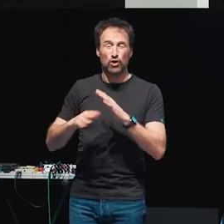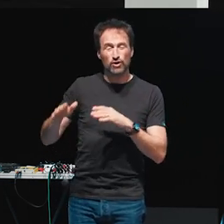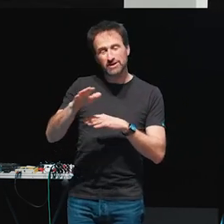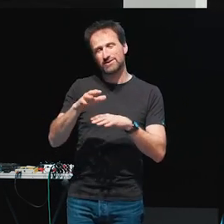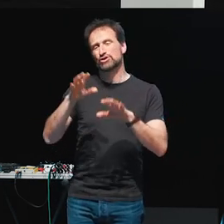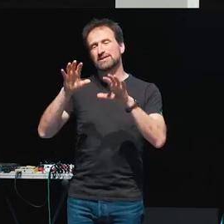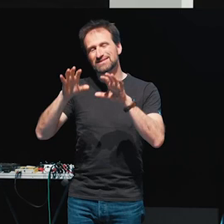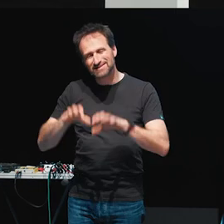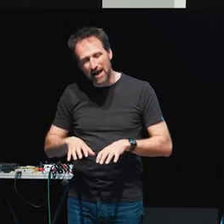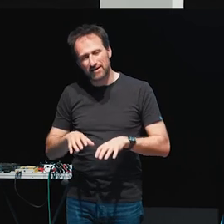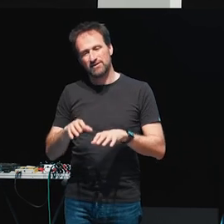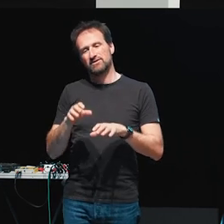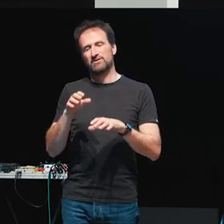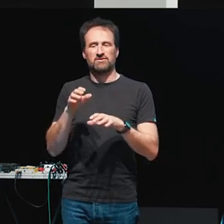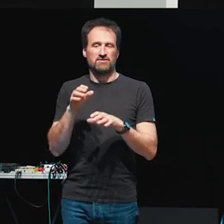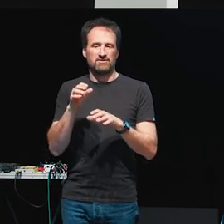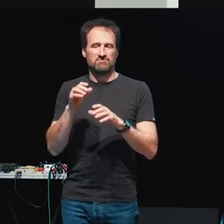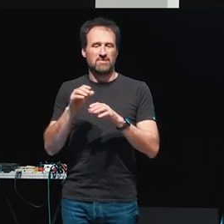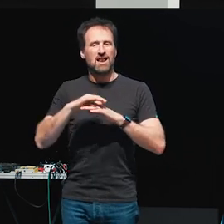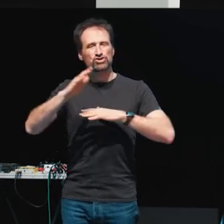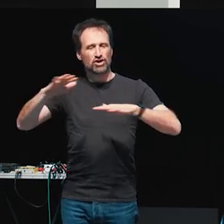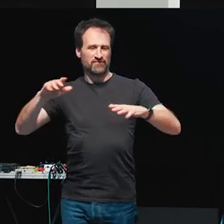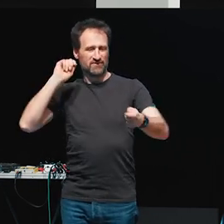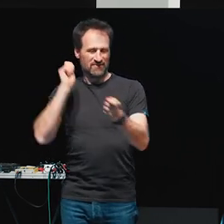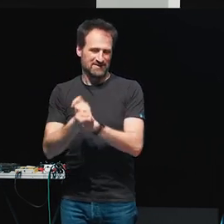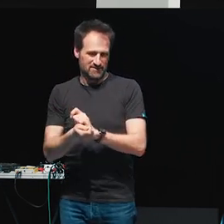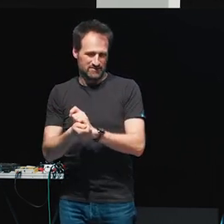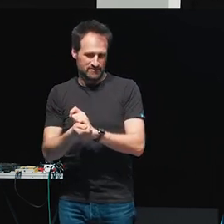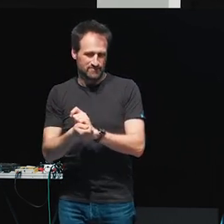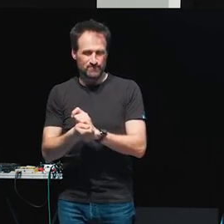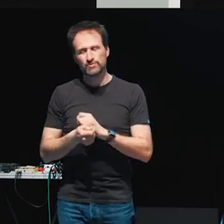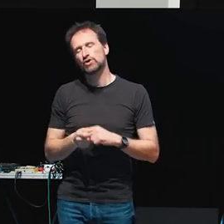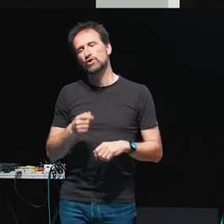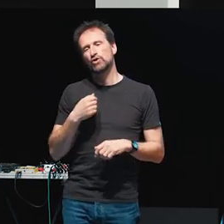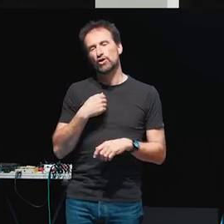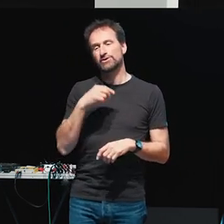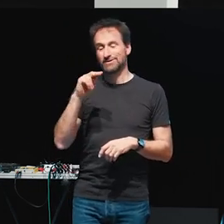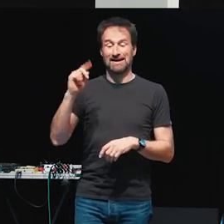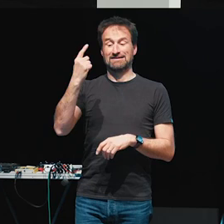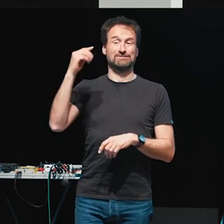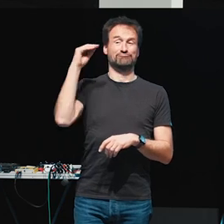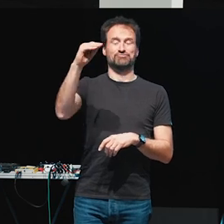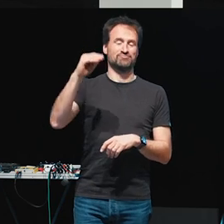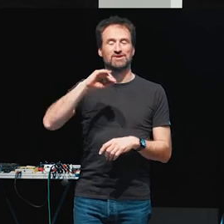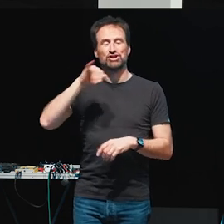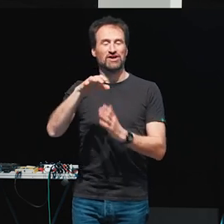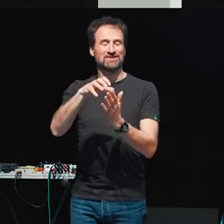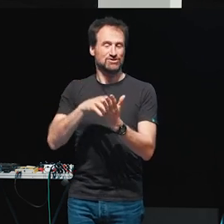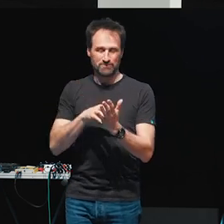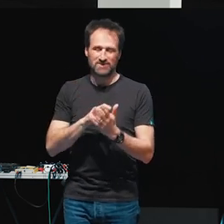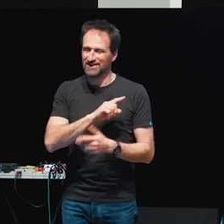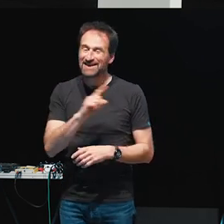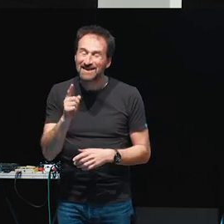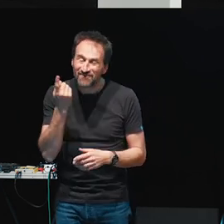landscape, which are the pieces of the new post-LAMP pie. And I have JavaScript as the first, not because I'm here at